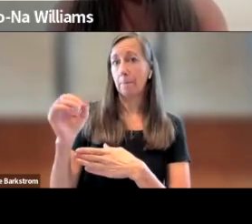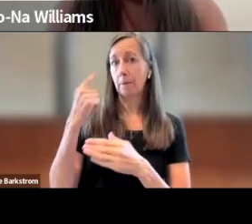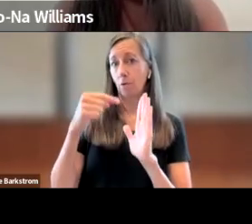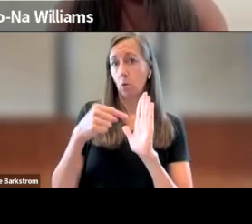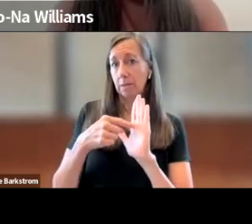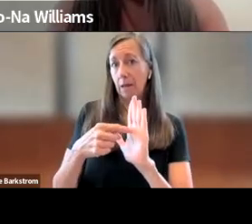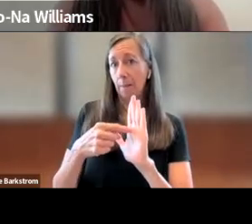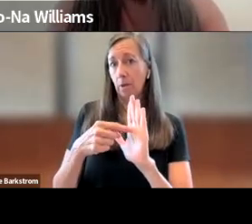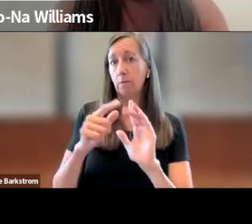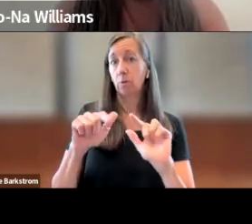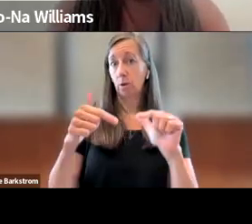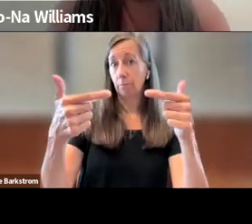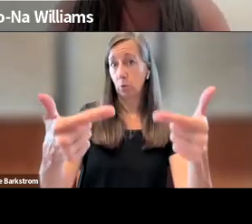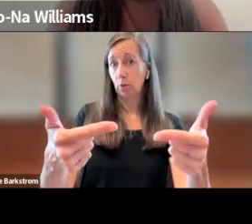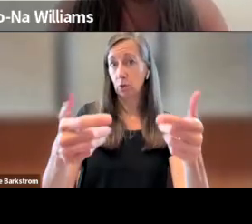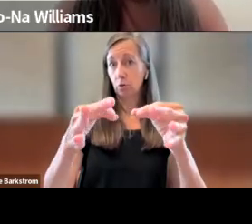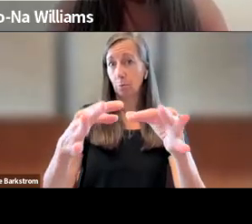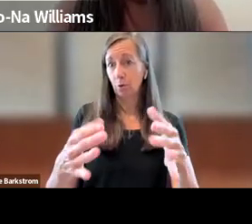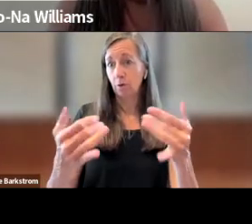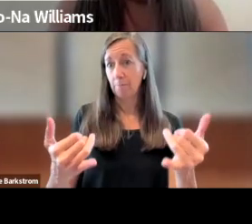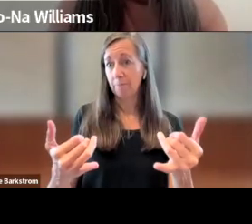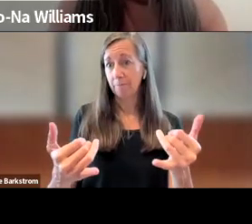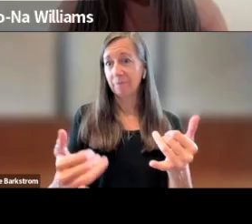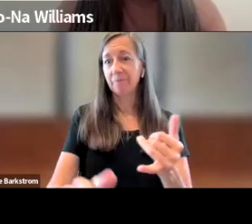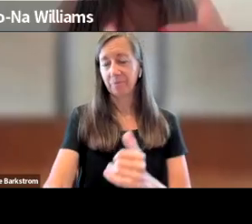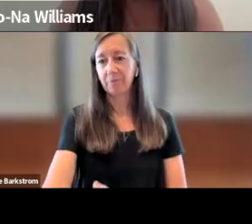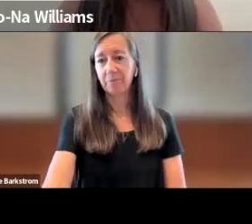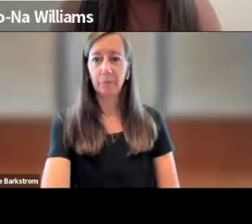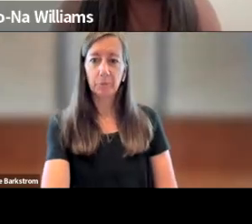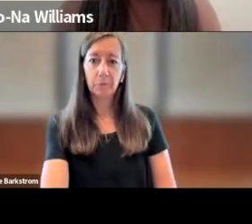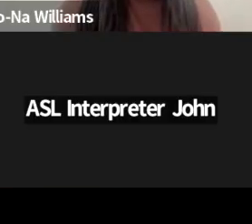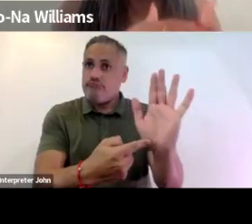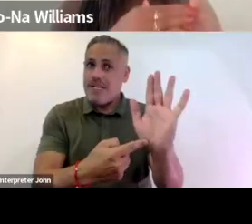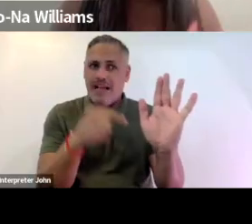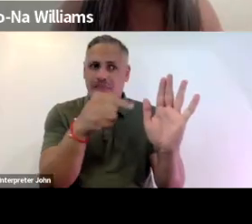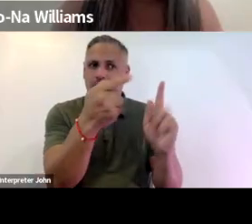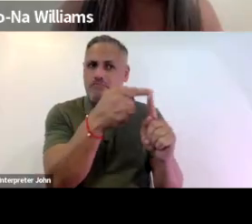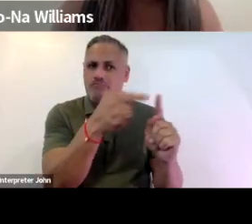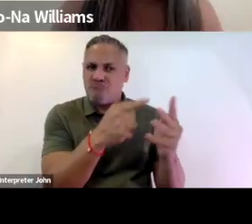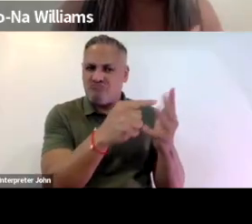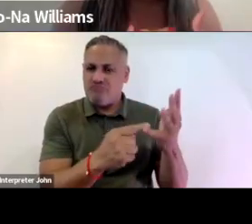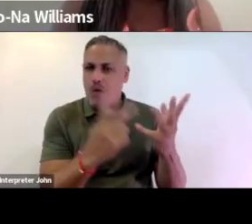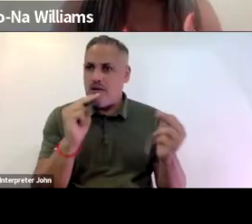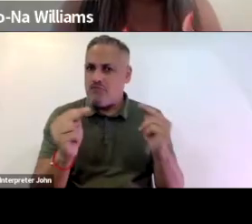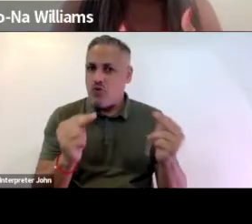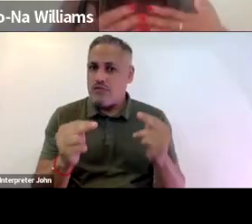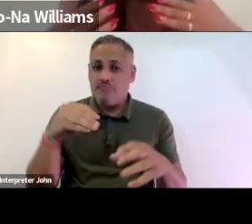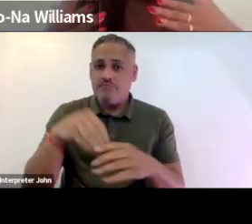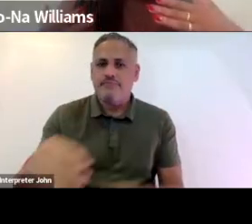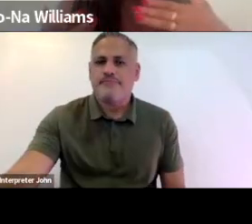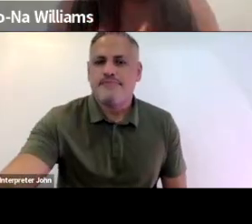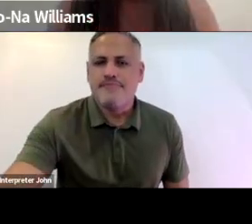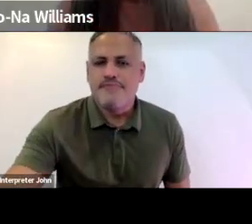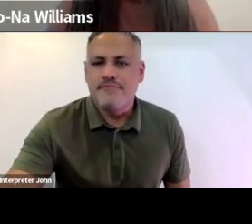you present them with this contract and you need to renegotiate that point, then what you would put in the contract is what they